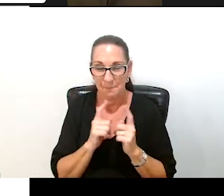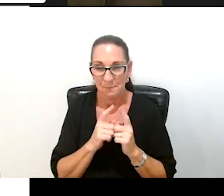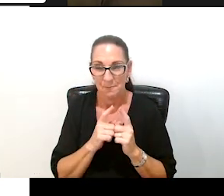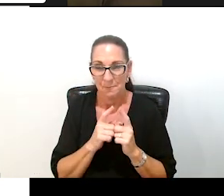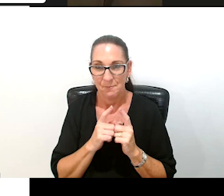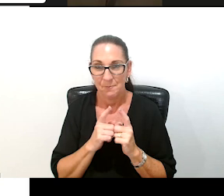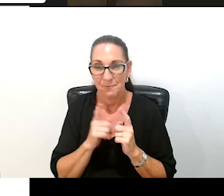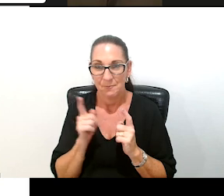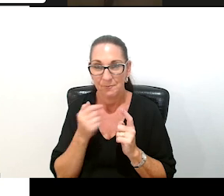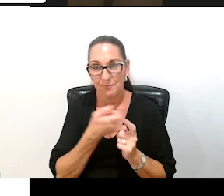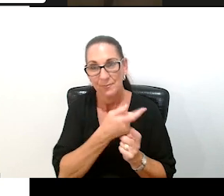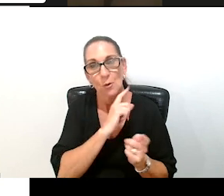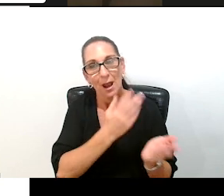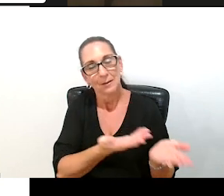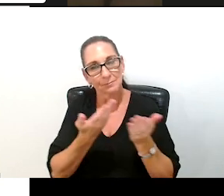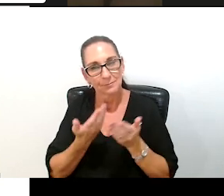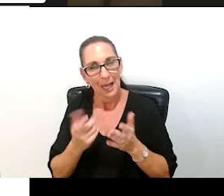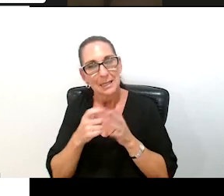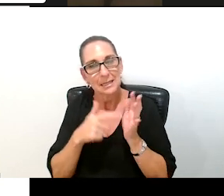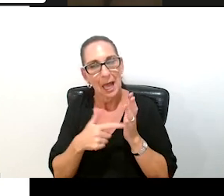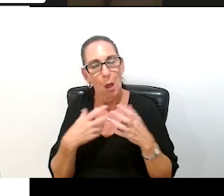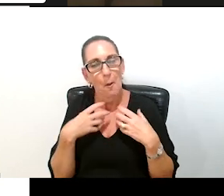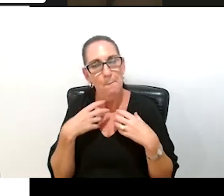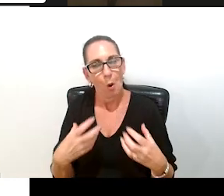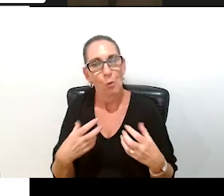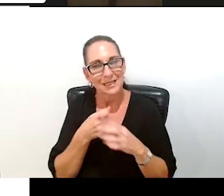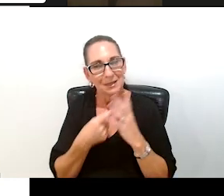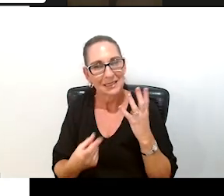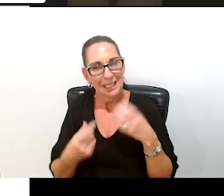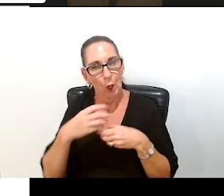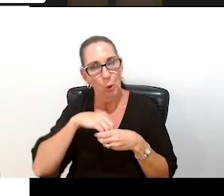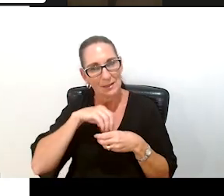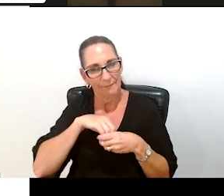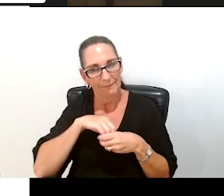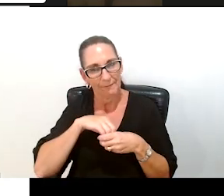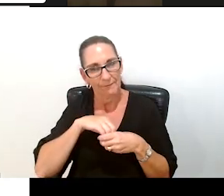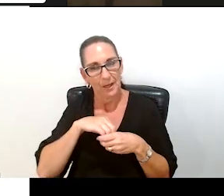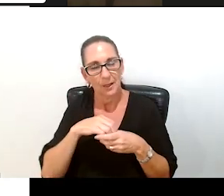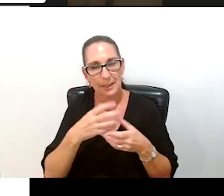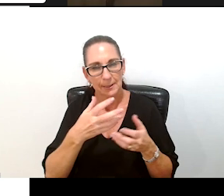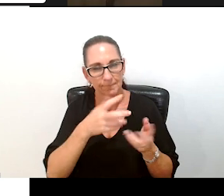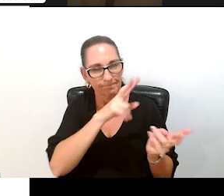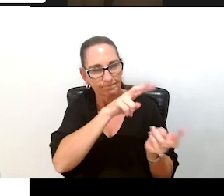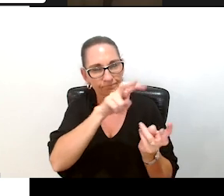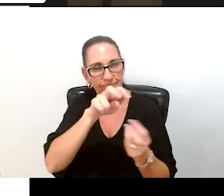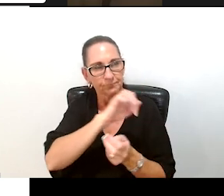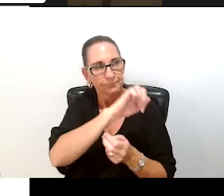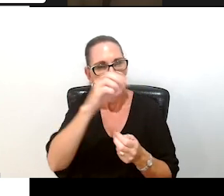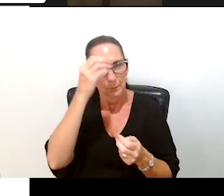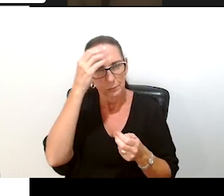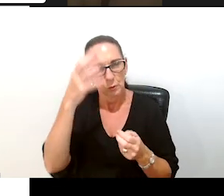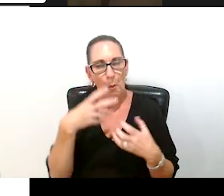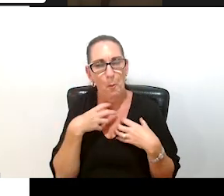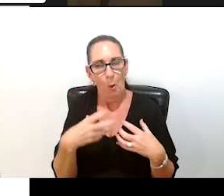delivering that data in a much more disability inclusive way, so drawing on expertise in a much more coordinated way than we've